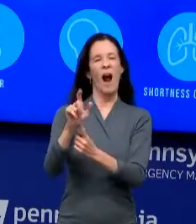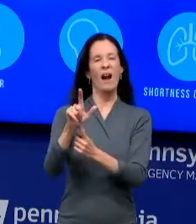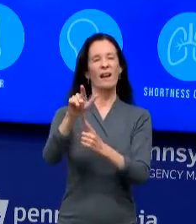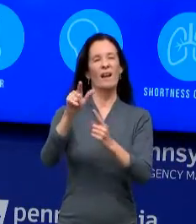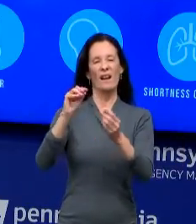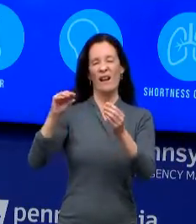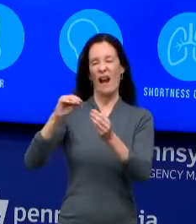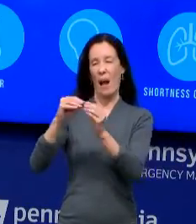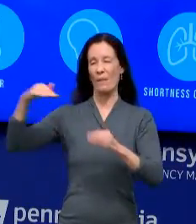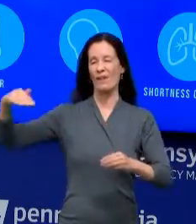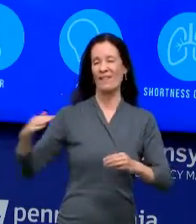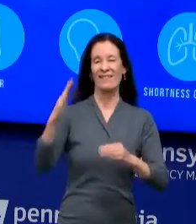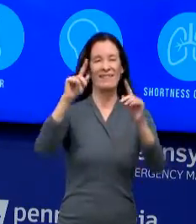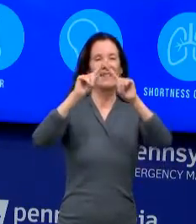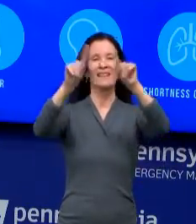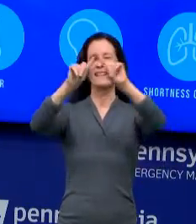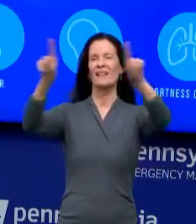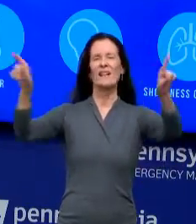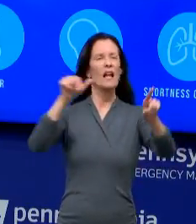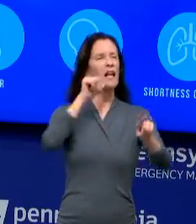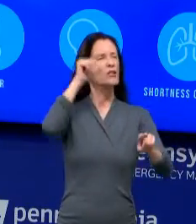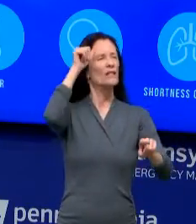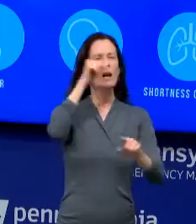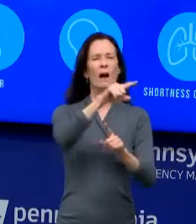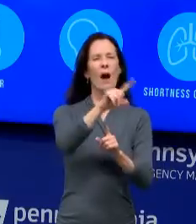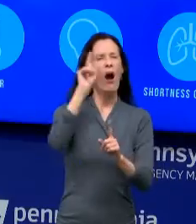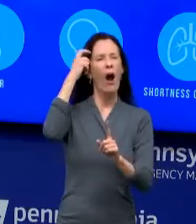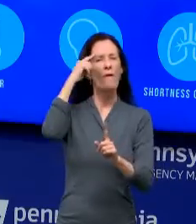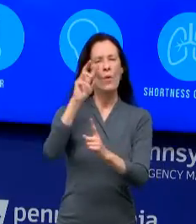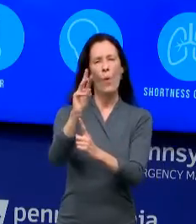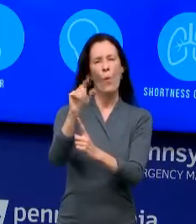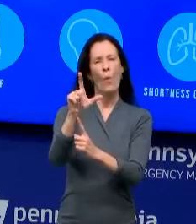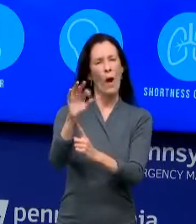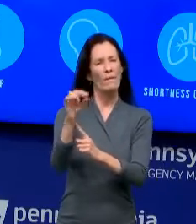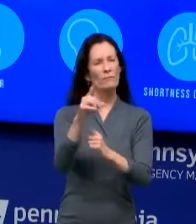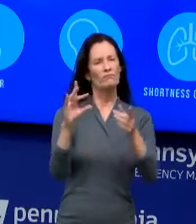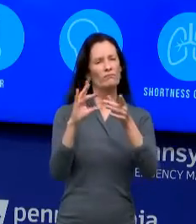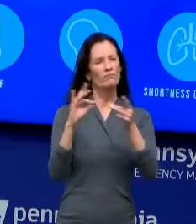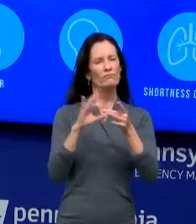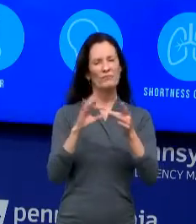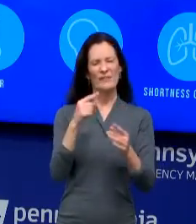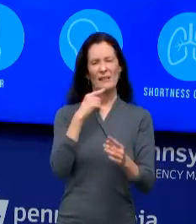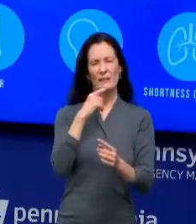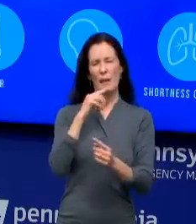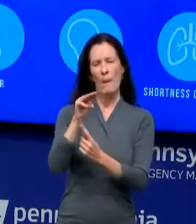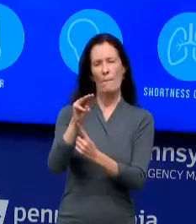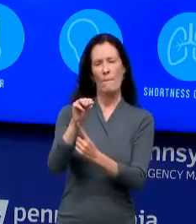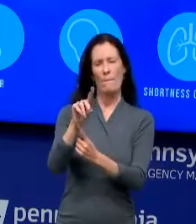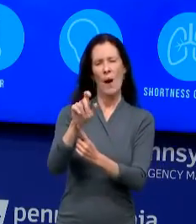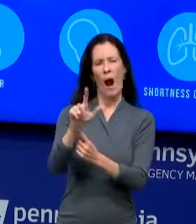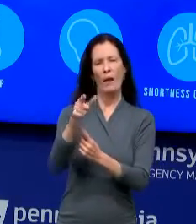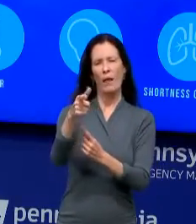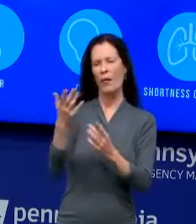available to the public? And as a follow-up, what thresholds are you looking for in each county for them to reopen? So this would